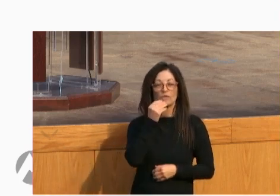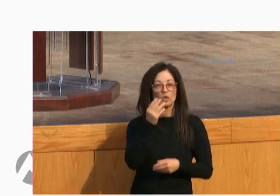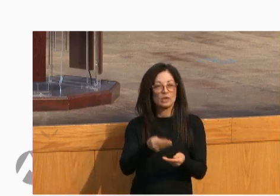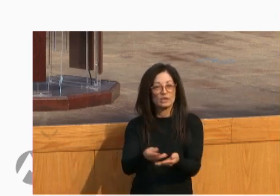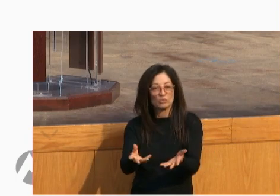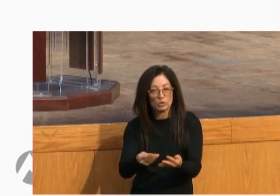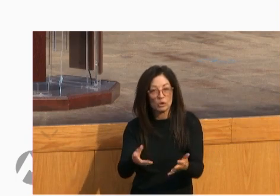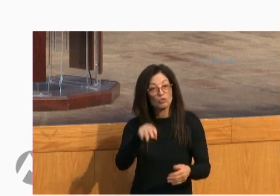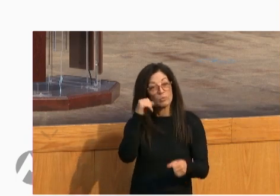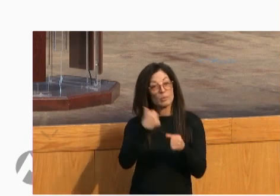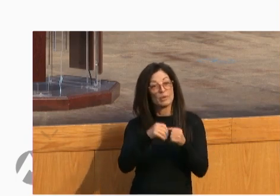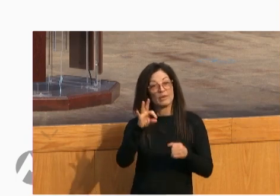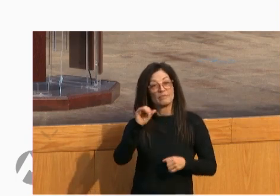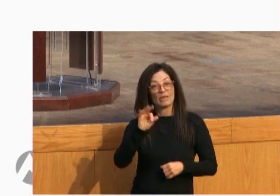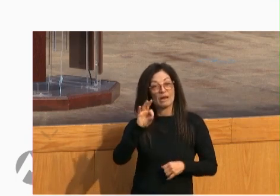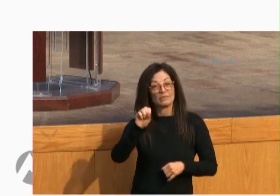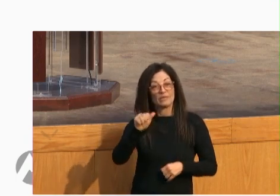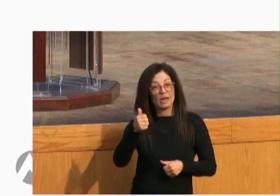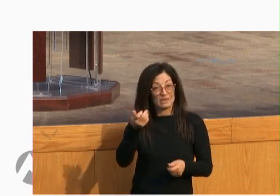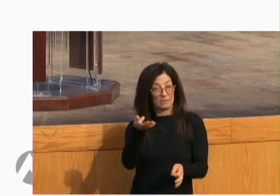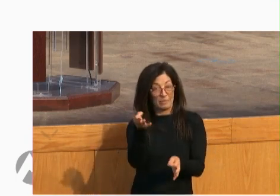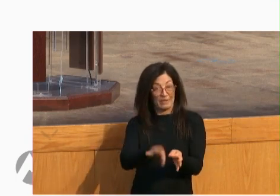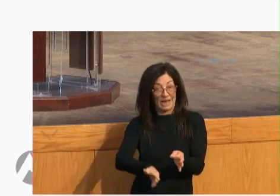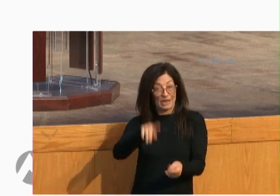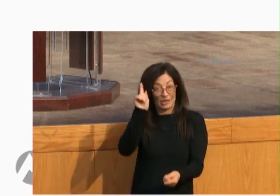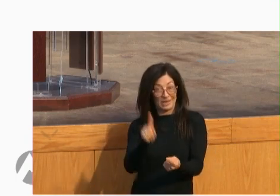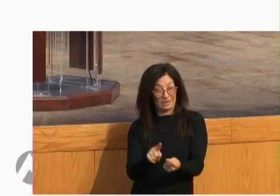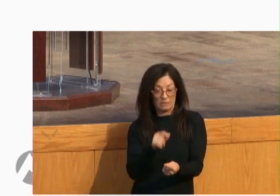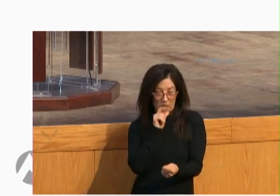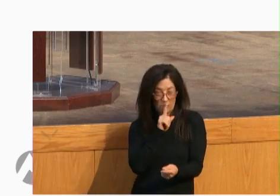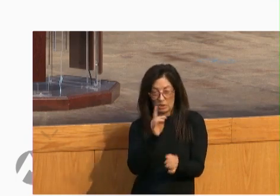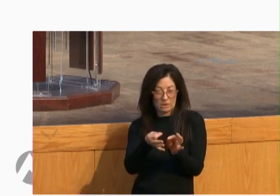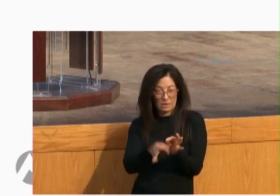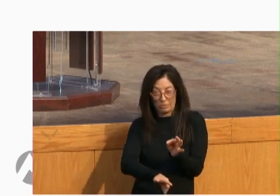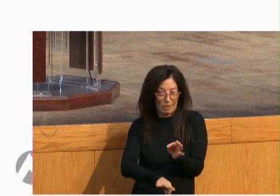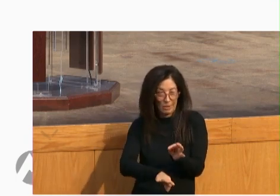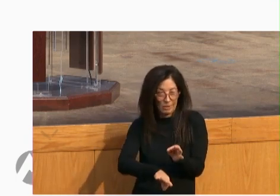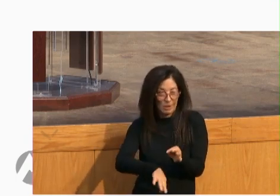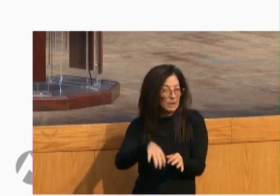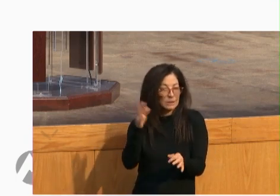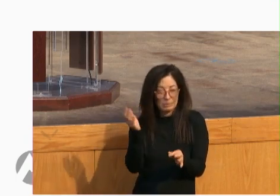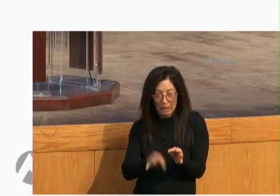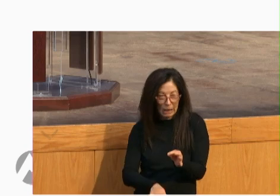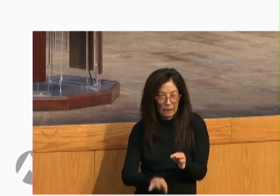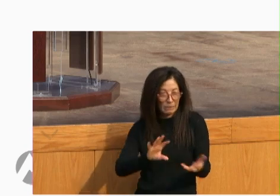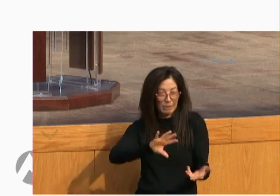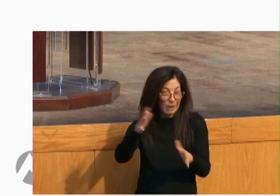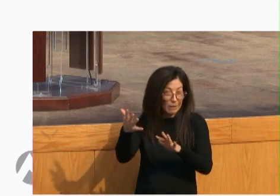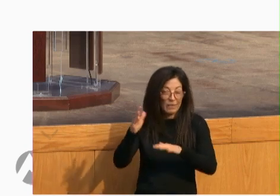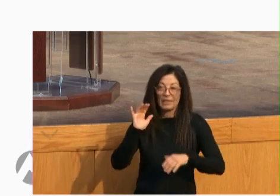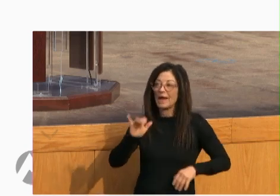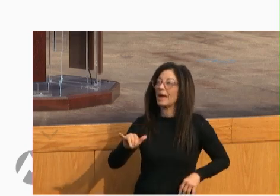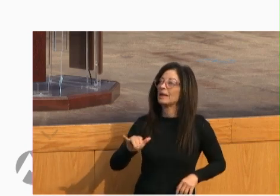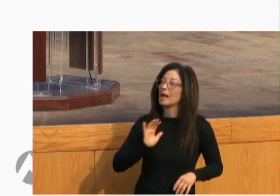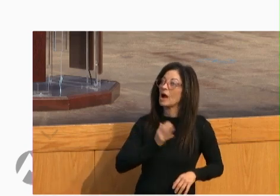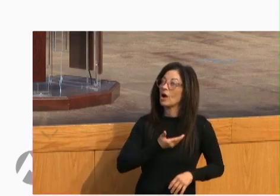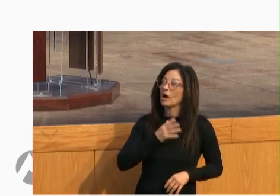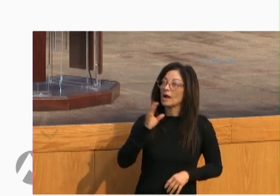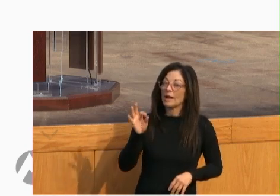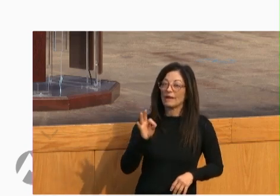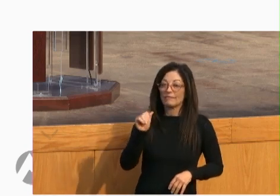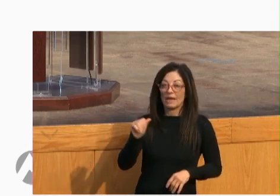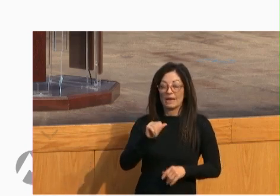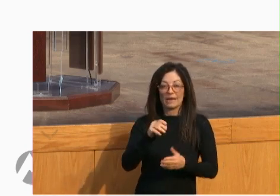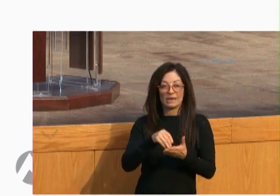that FAFSA simplification, not so simple simplification debacle? Our FA team